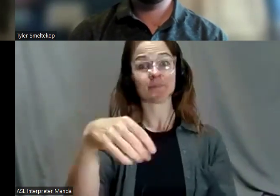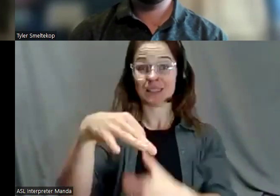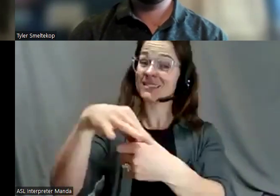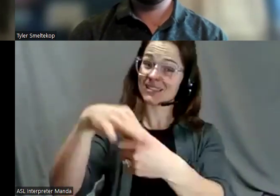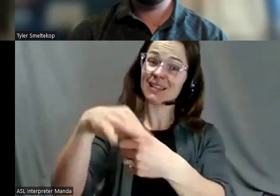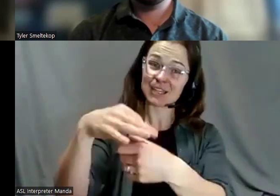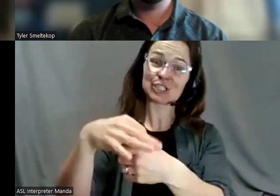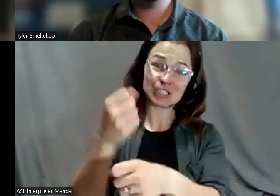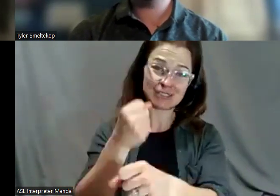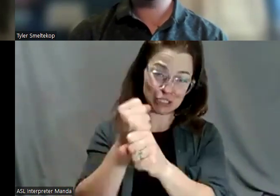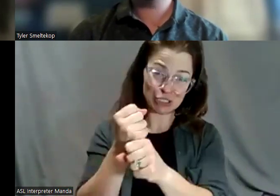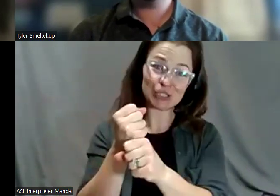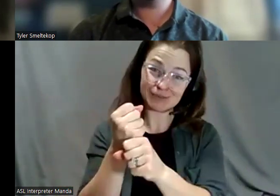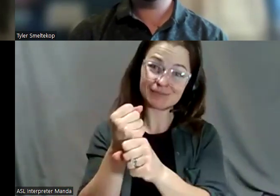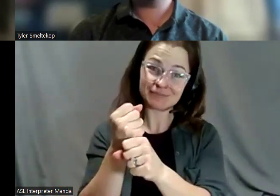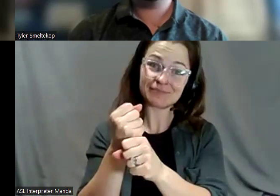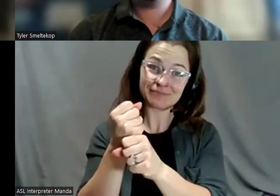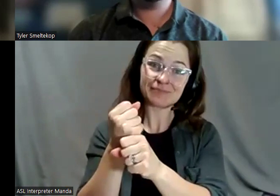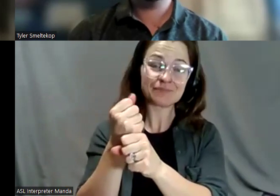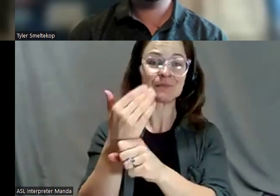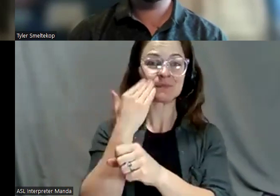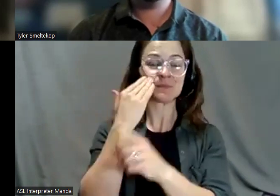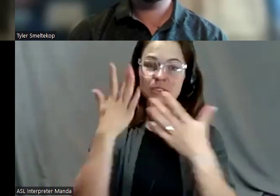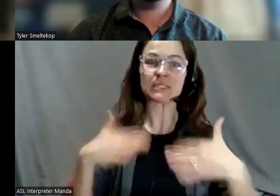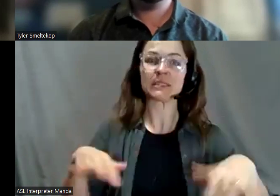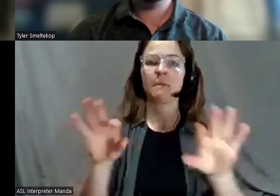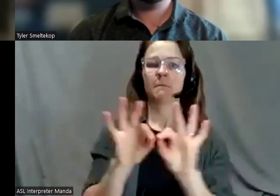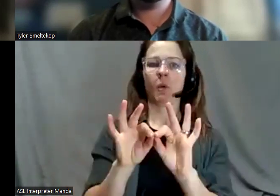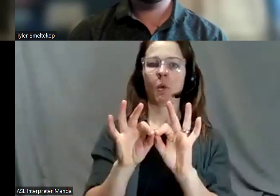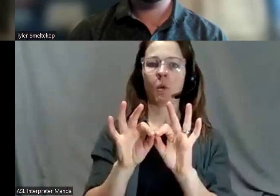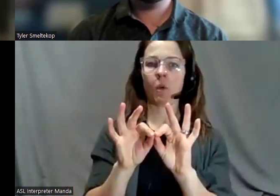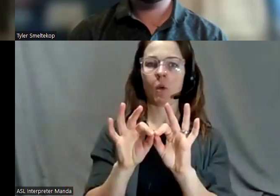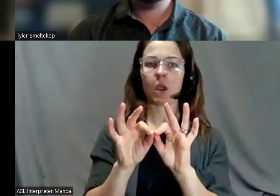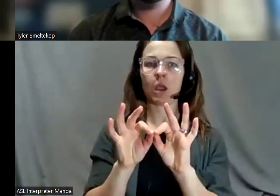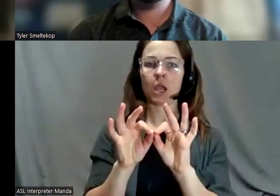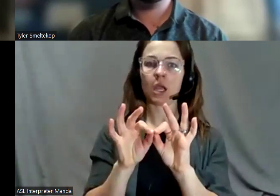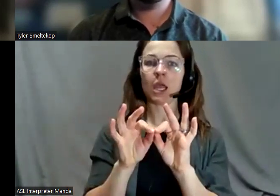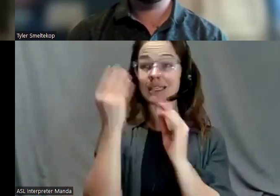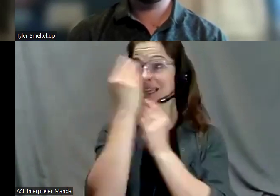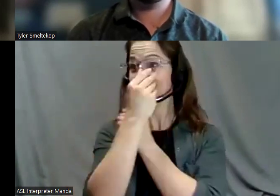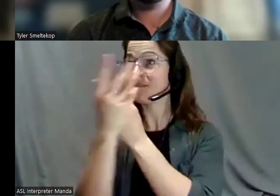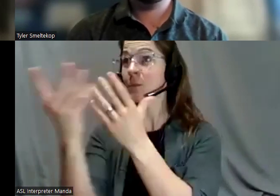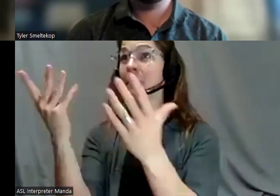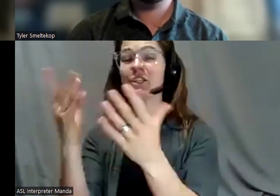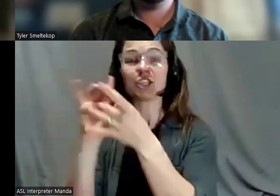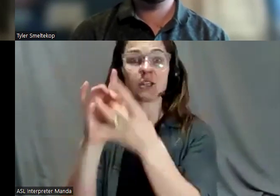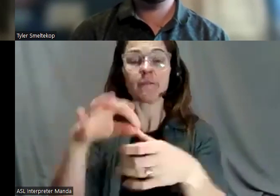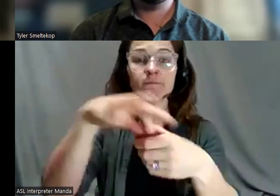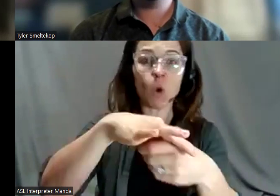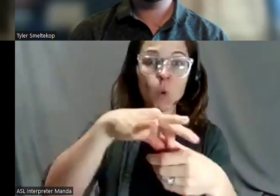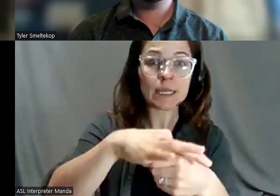year, it's important that people have access to information on